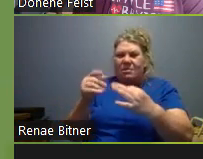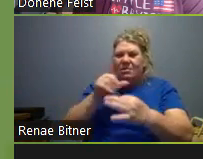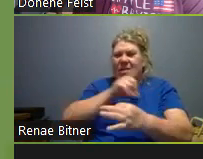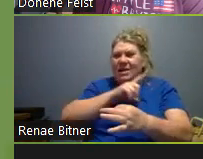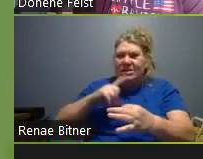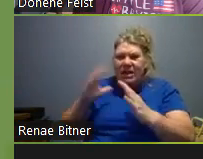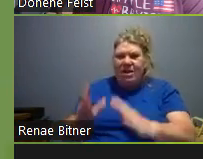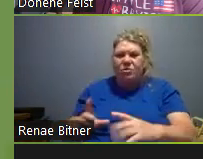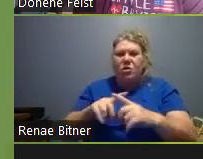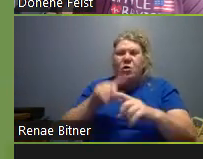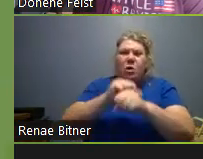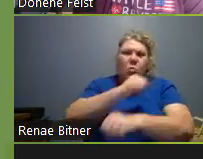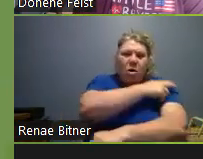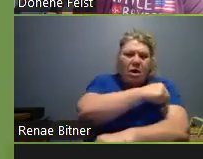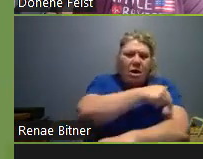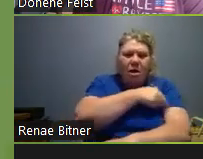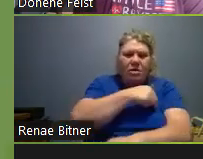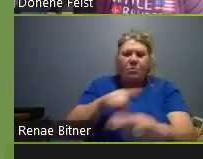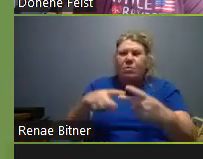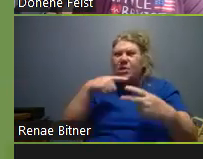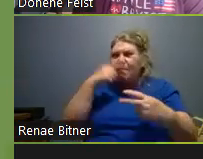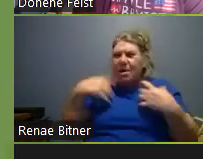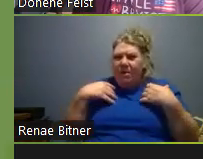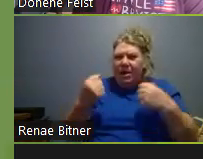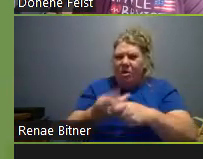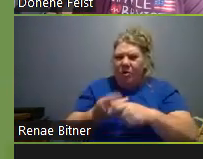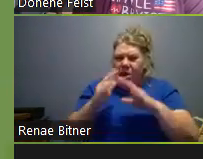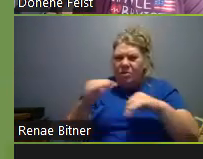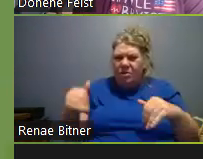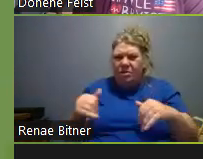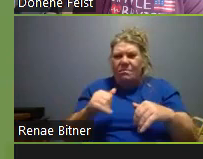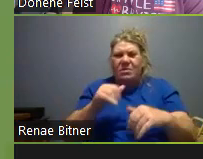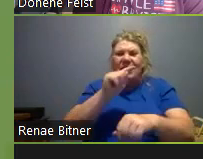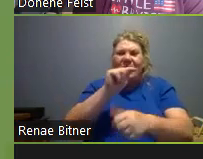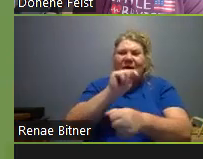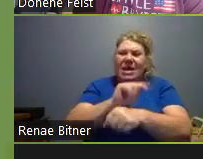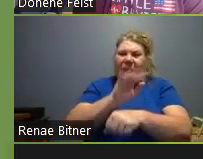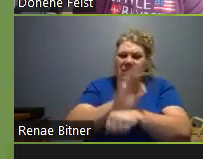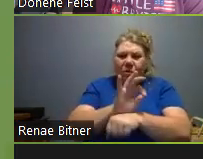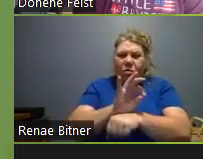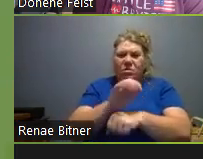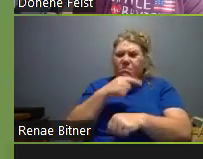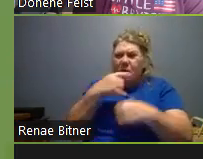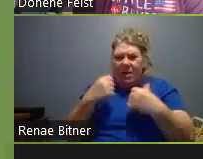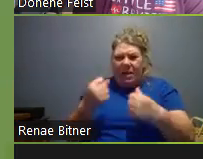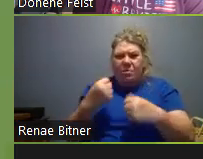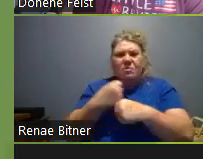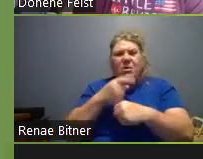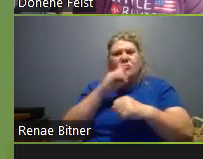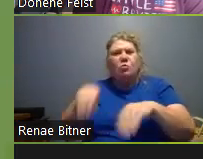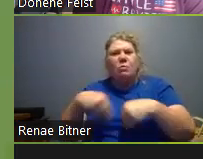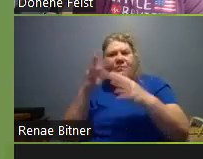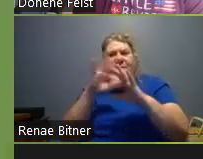health programs. We serve on a lot of boards and task forces to make sure that we're bringing that family perspective to the table